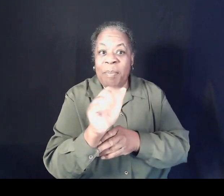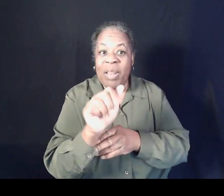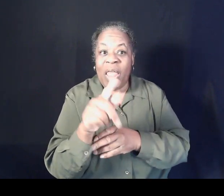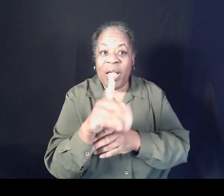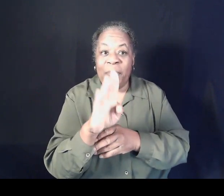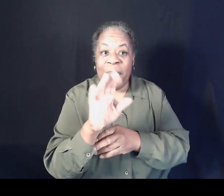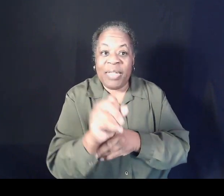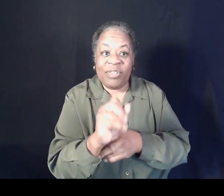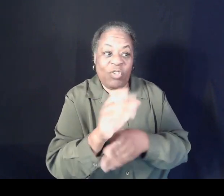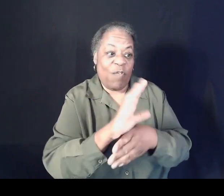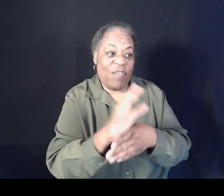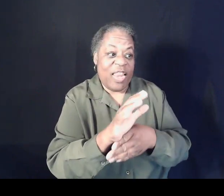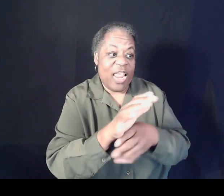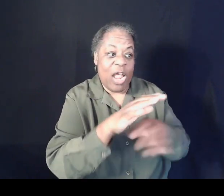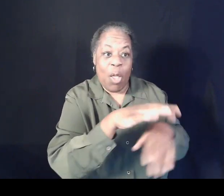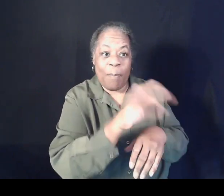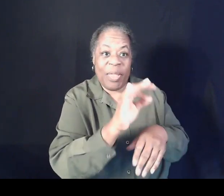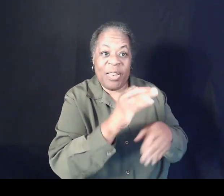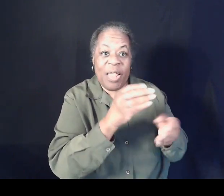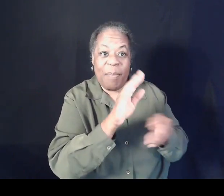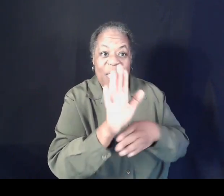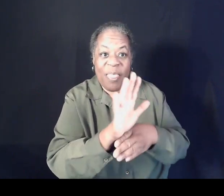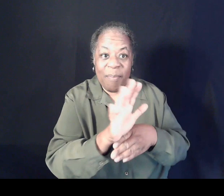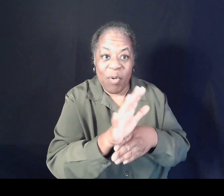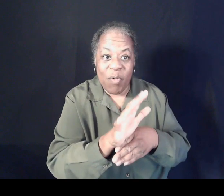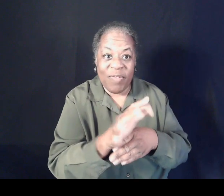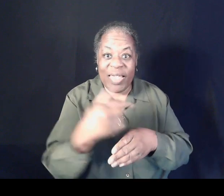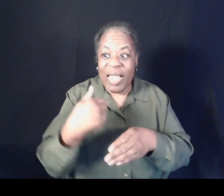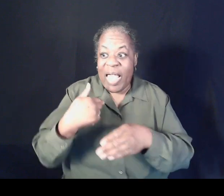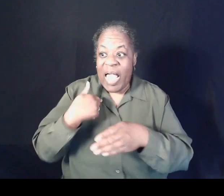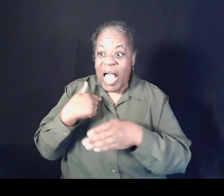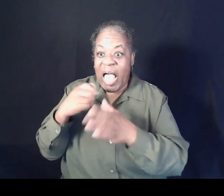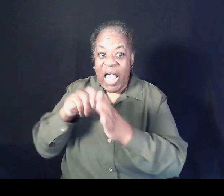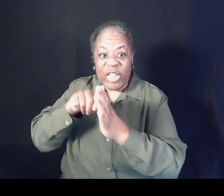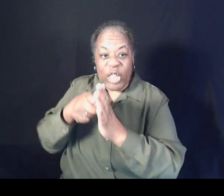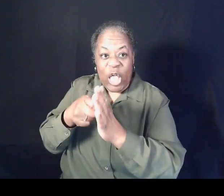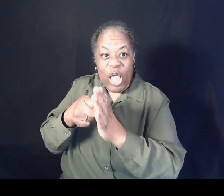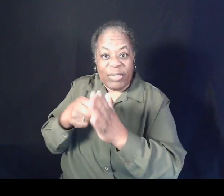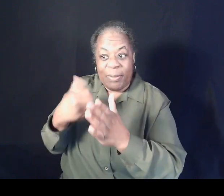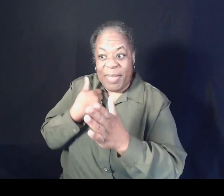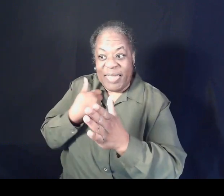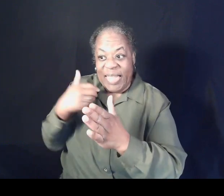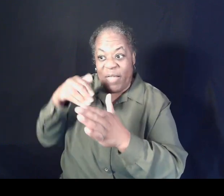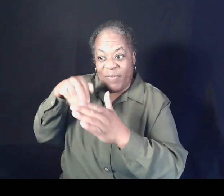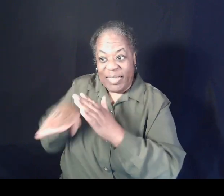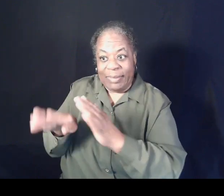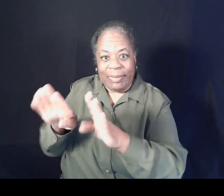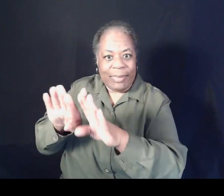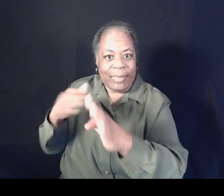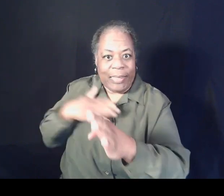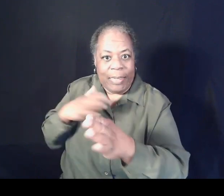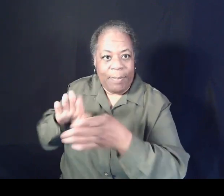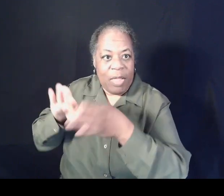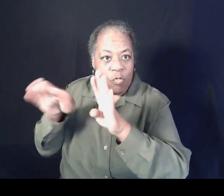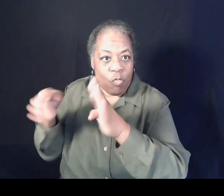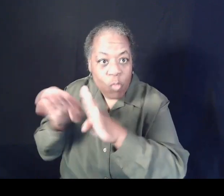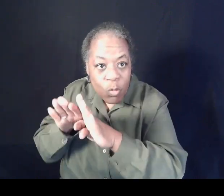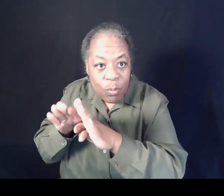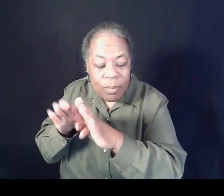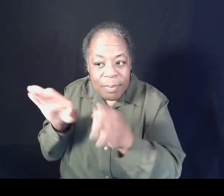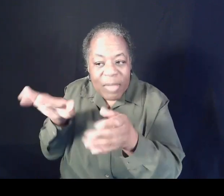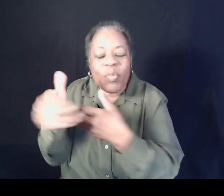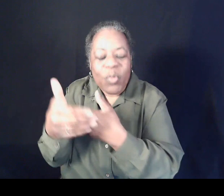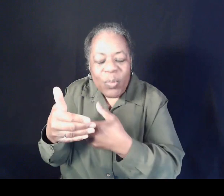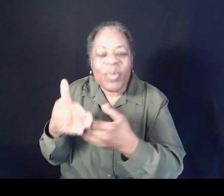got the movie, and because, again, I needed to graduate, I locked myself in my room so I could finish this paper. Later, when they